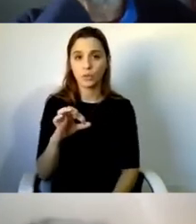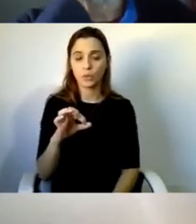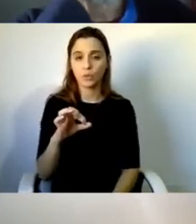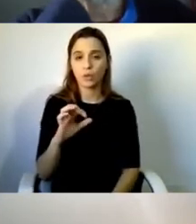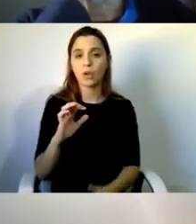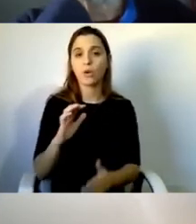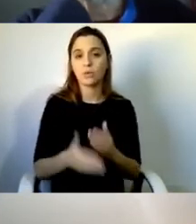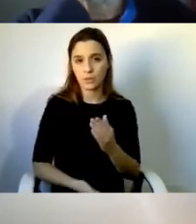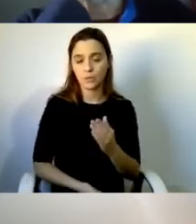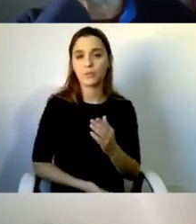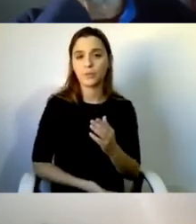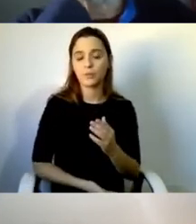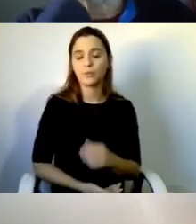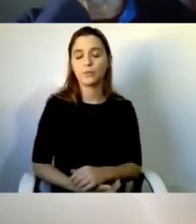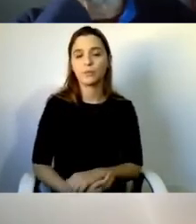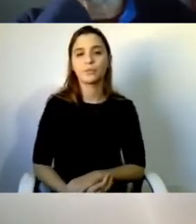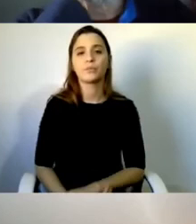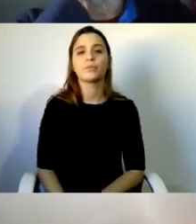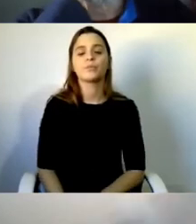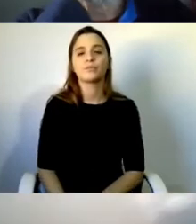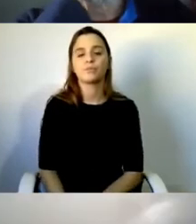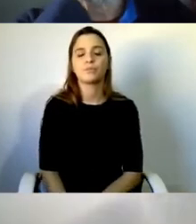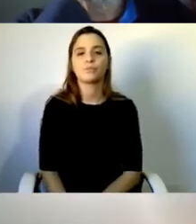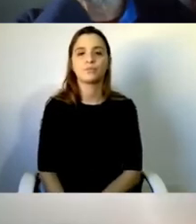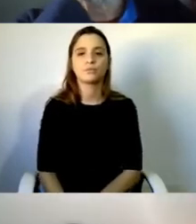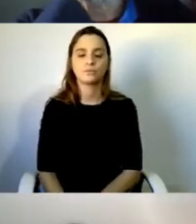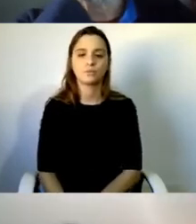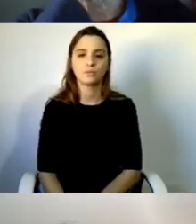But this political act